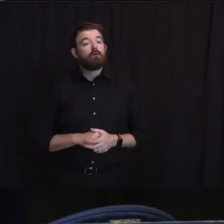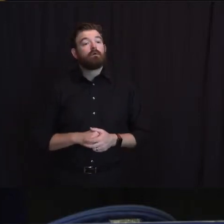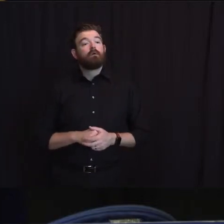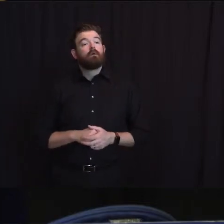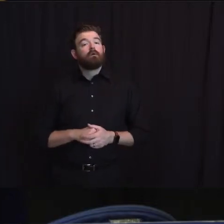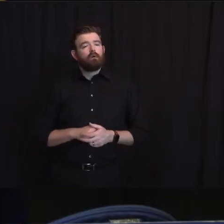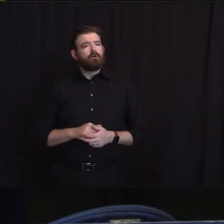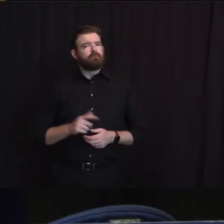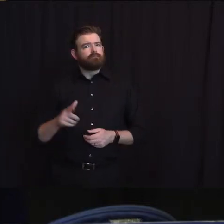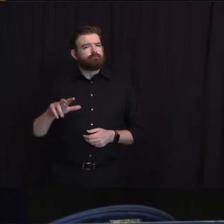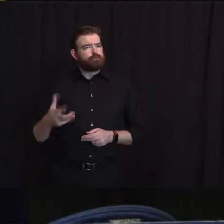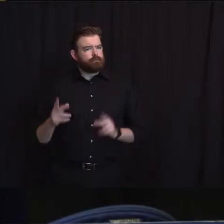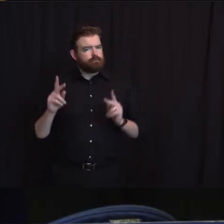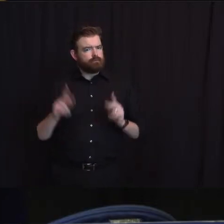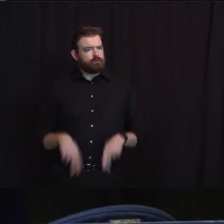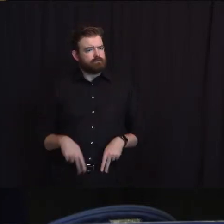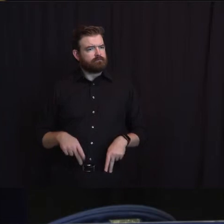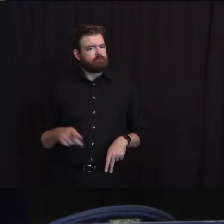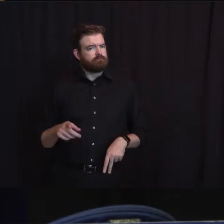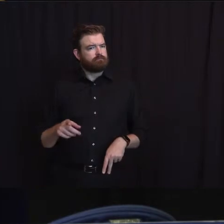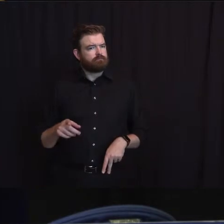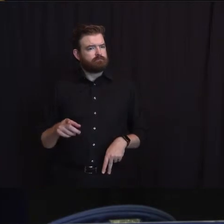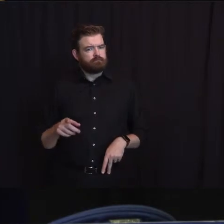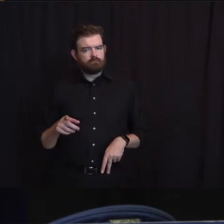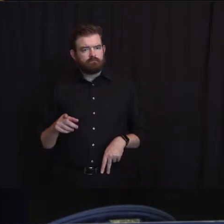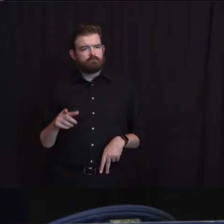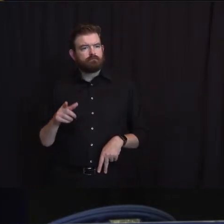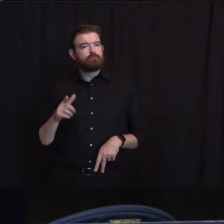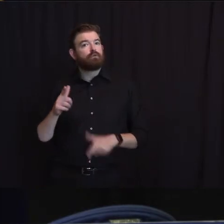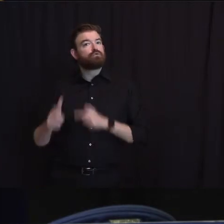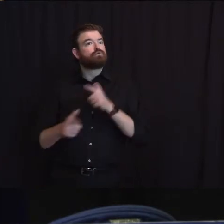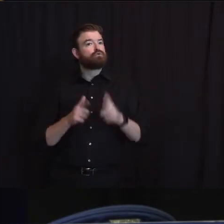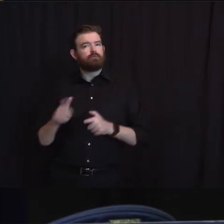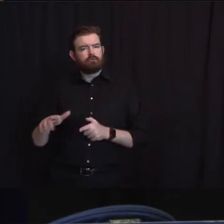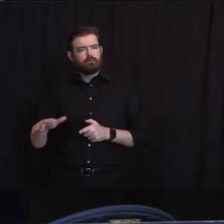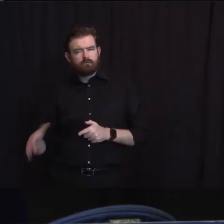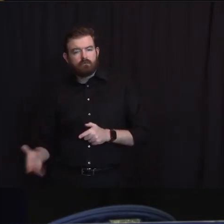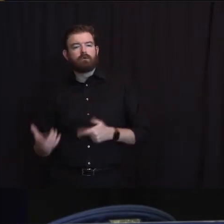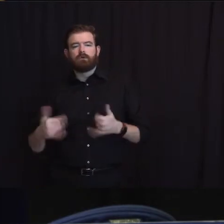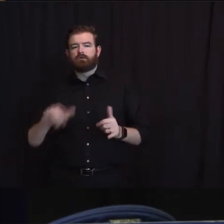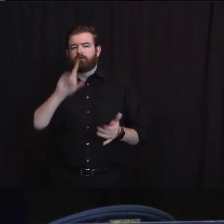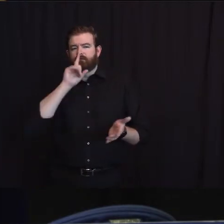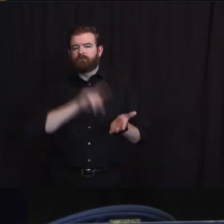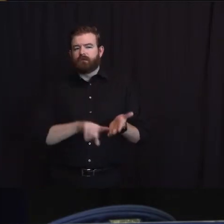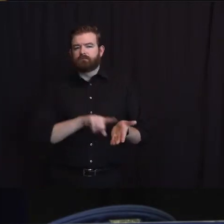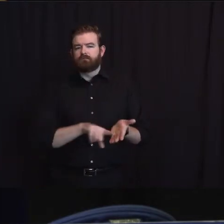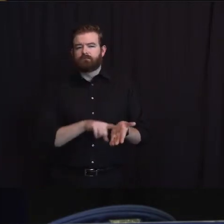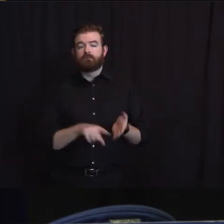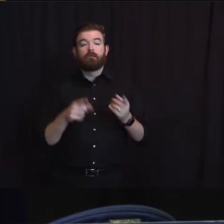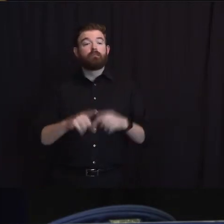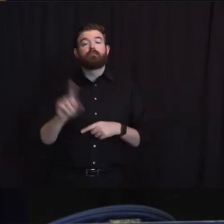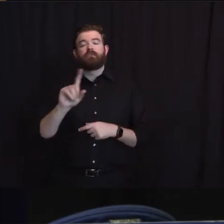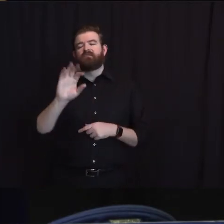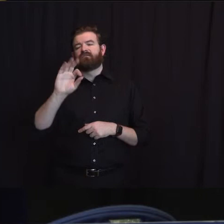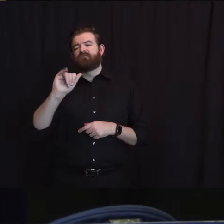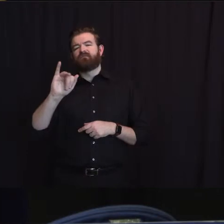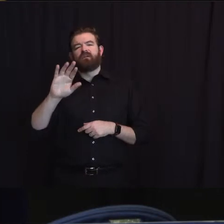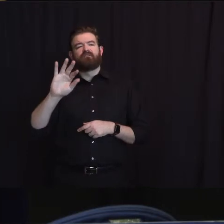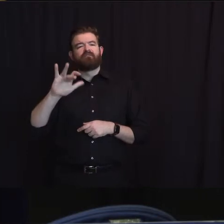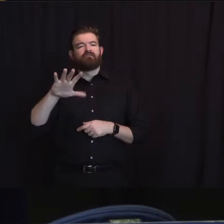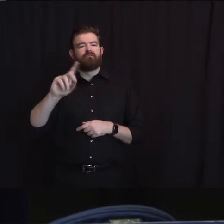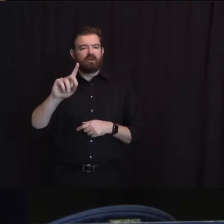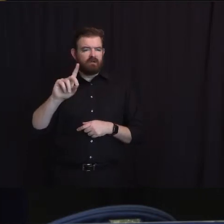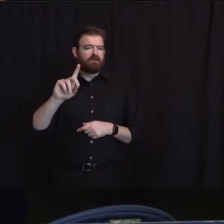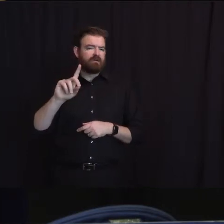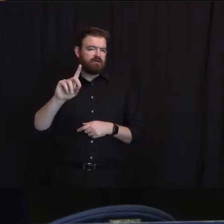Cumberland County shooting, and that investigation remains ongoing, Governor, and will continue to unfold. The partners